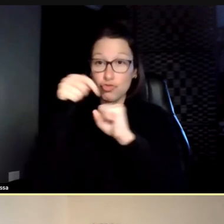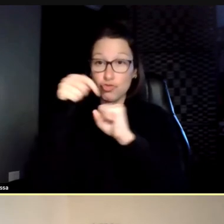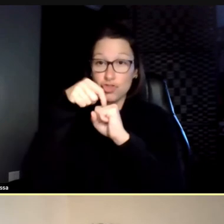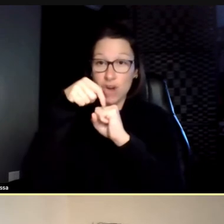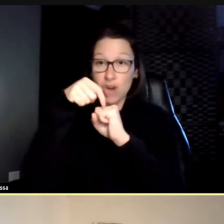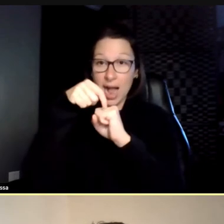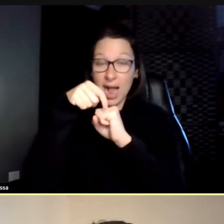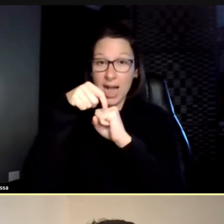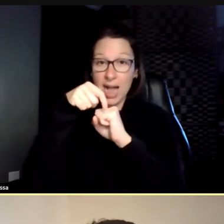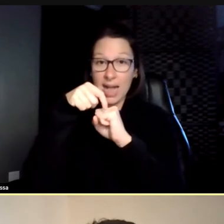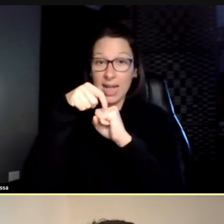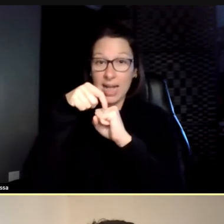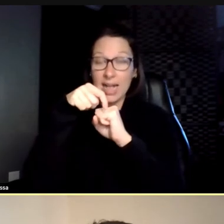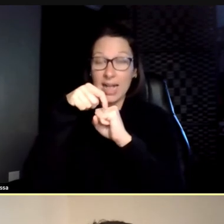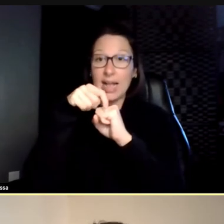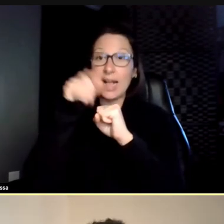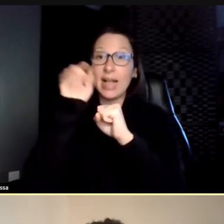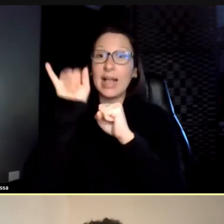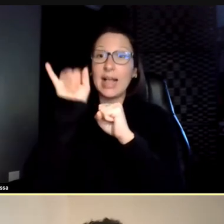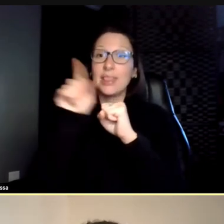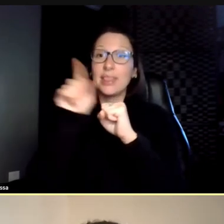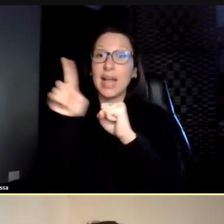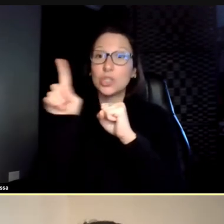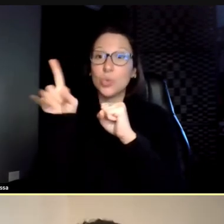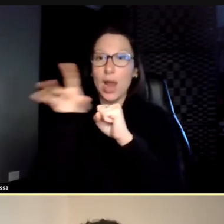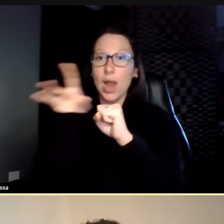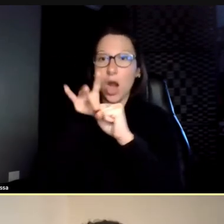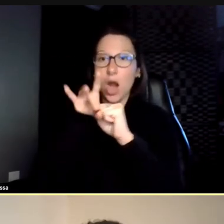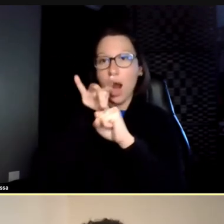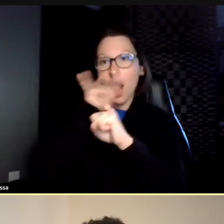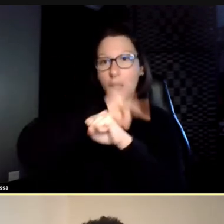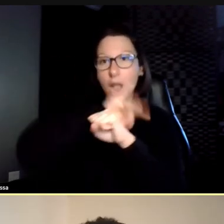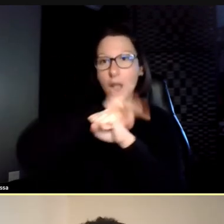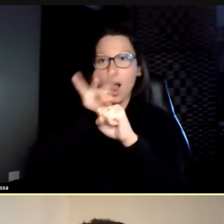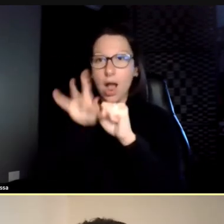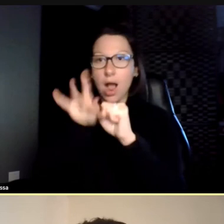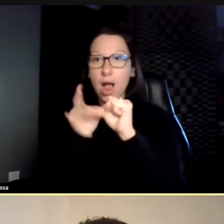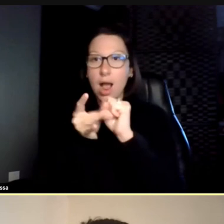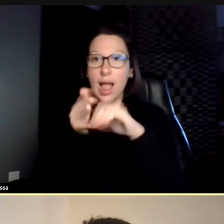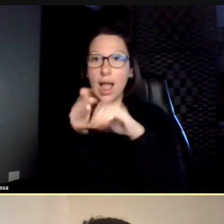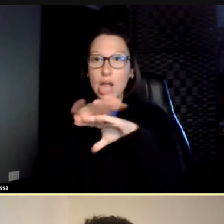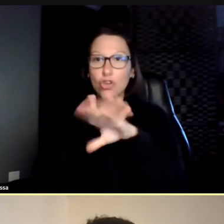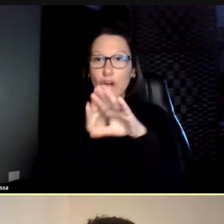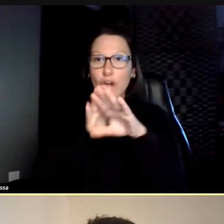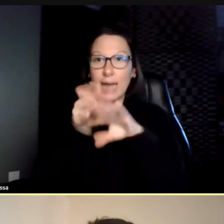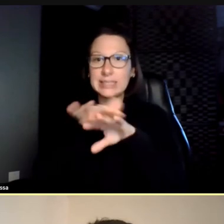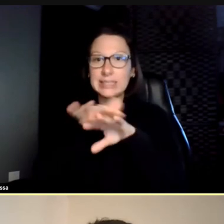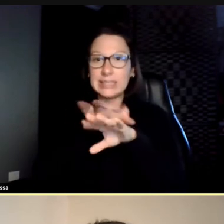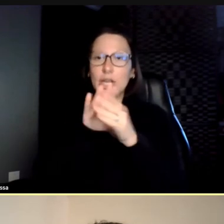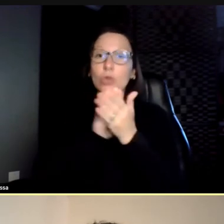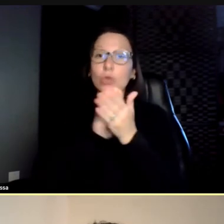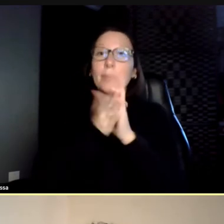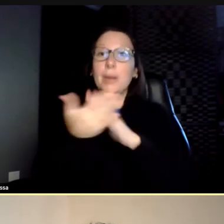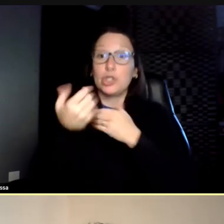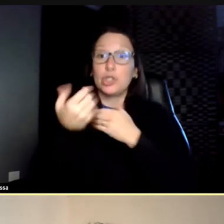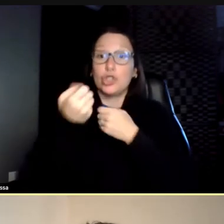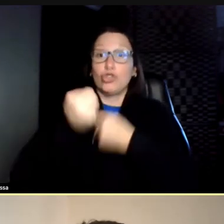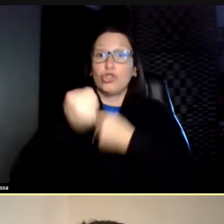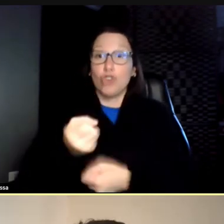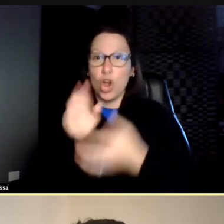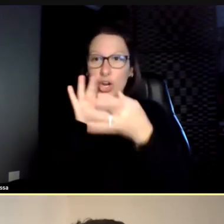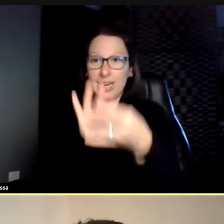where neuron synapses are interacting and connecting and creating stronger connections.